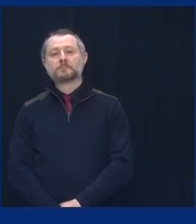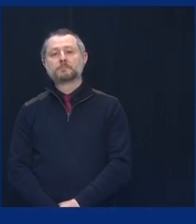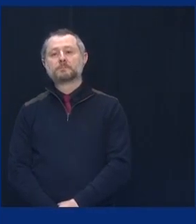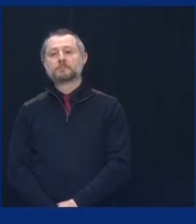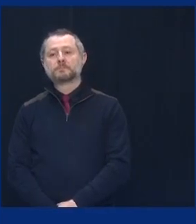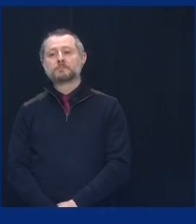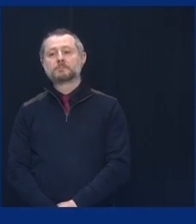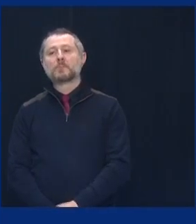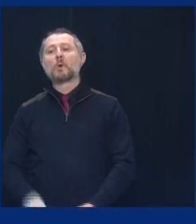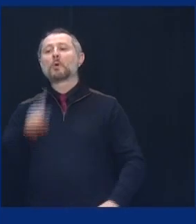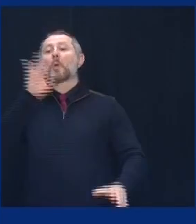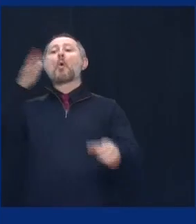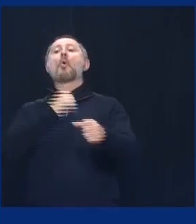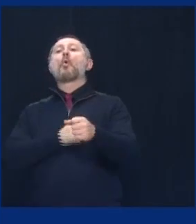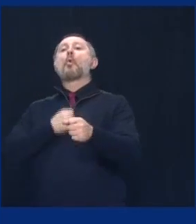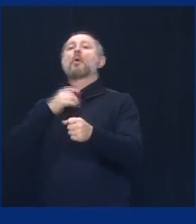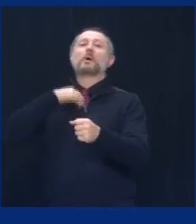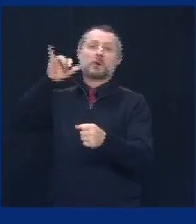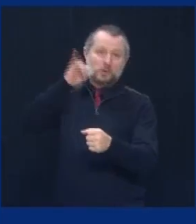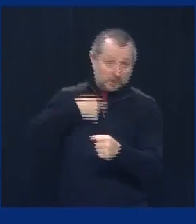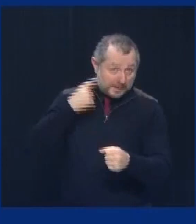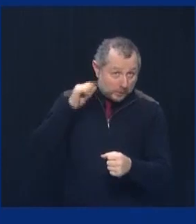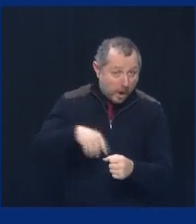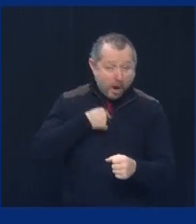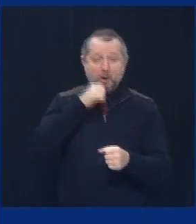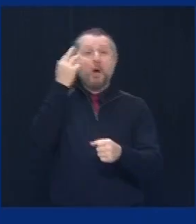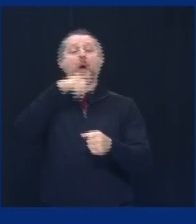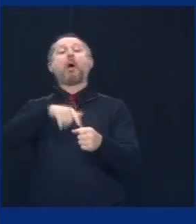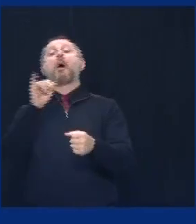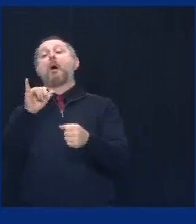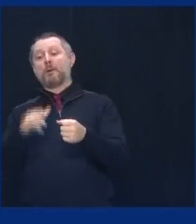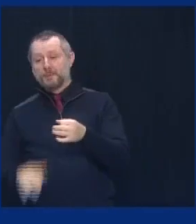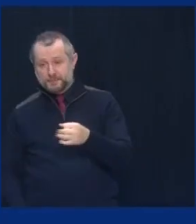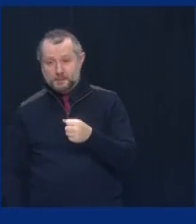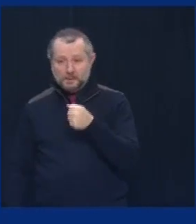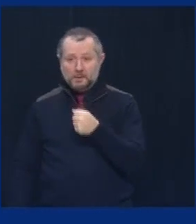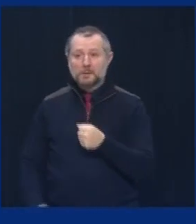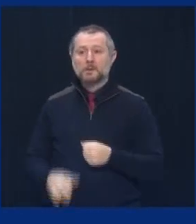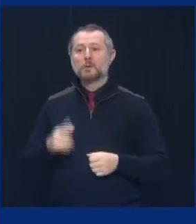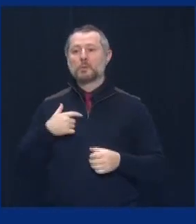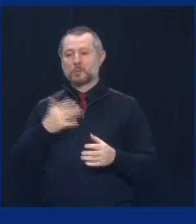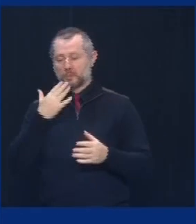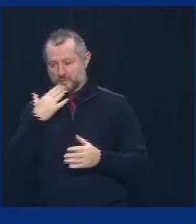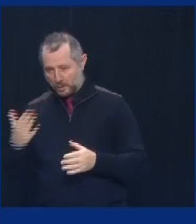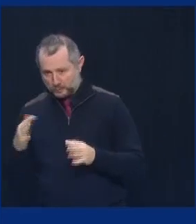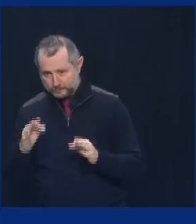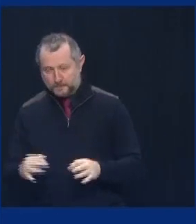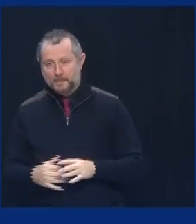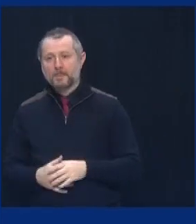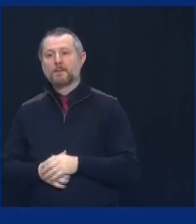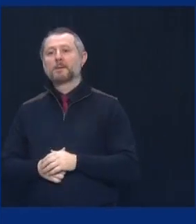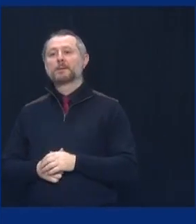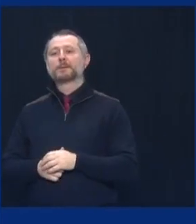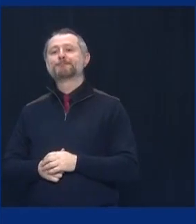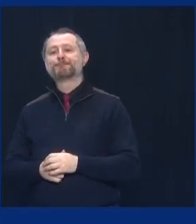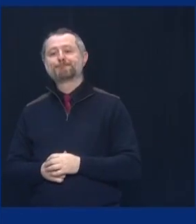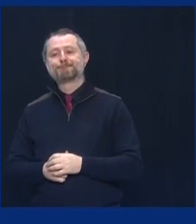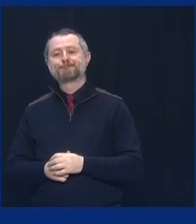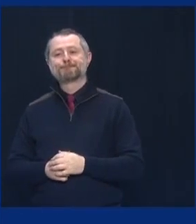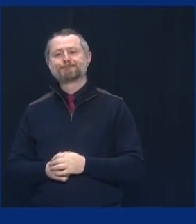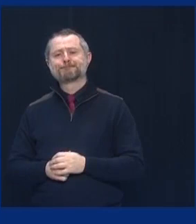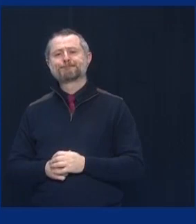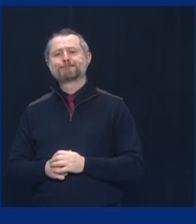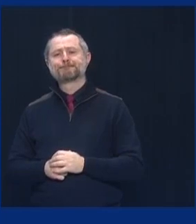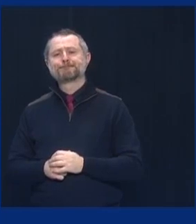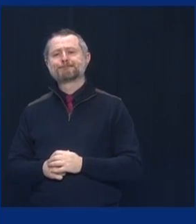Sorry, Governor, can you hear me? Yes, I can. How are you, Terry? Good to hear your voice. I'm well, thank you. Thank you. I was hoping